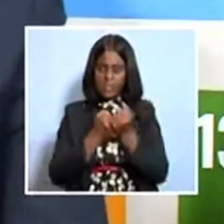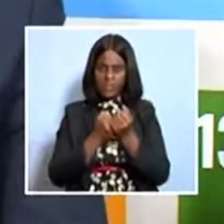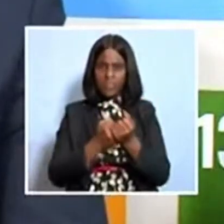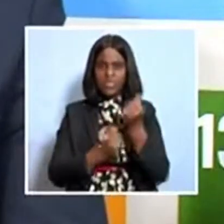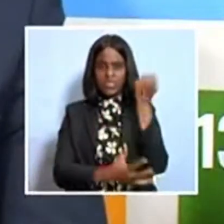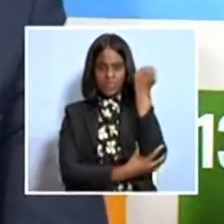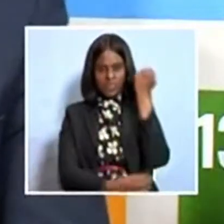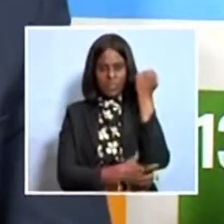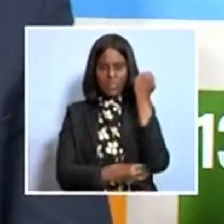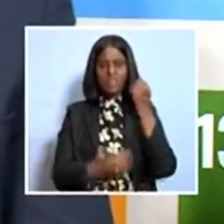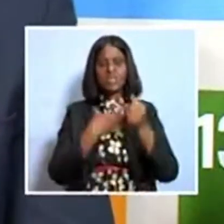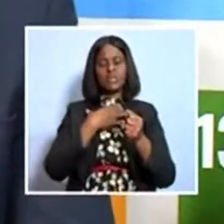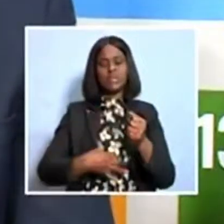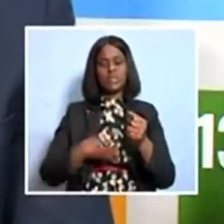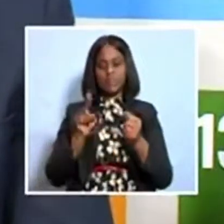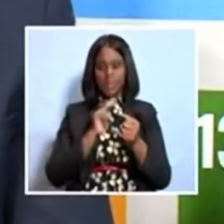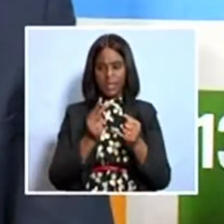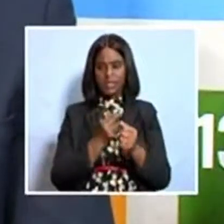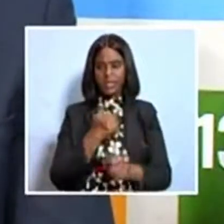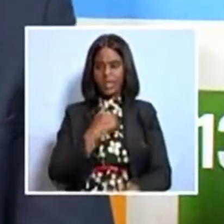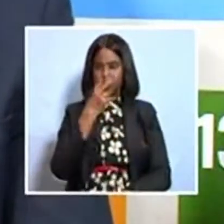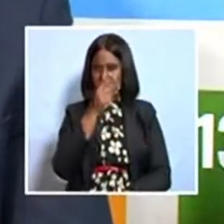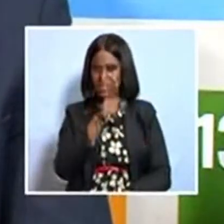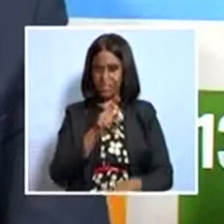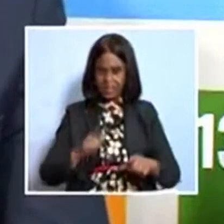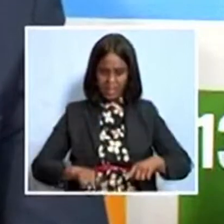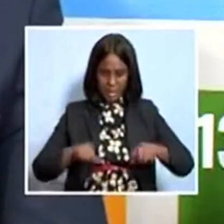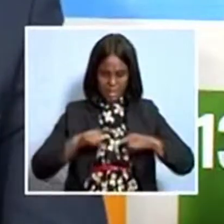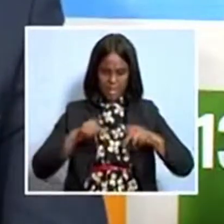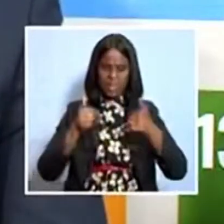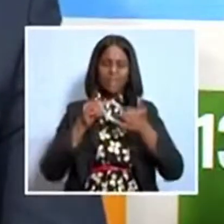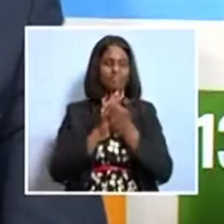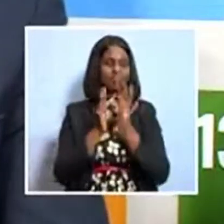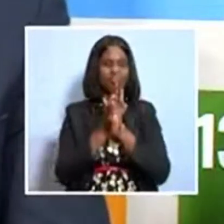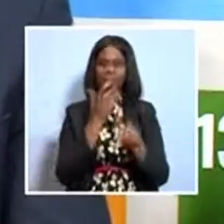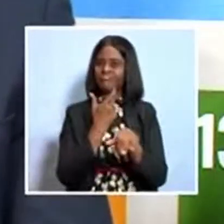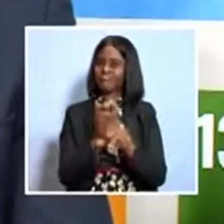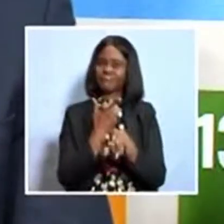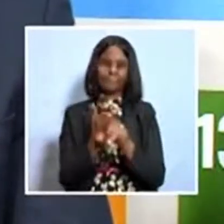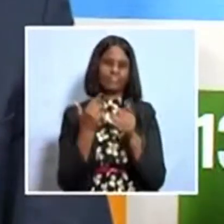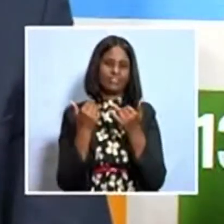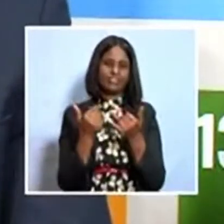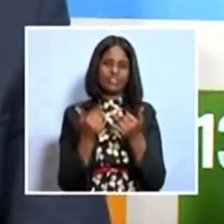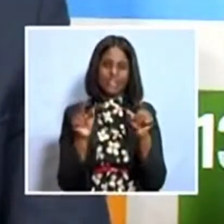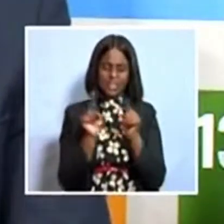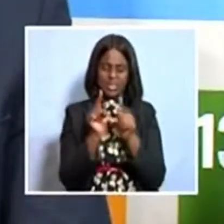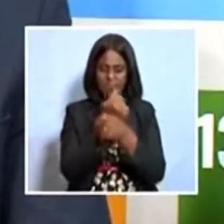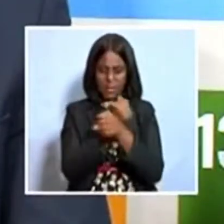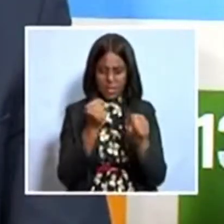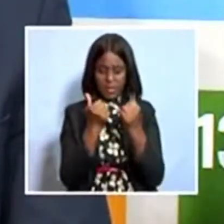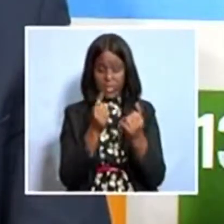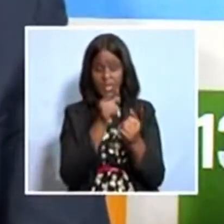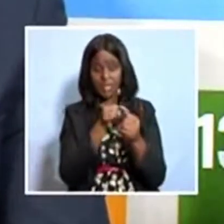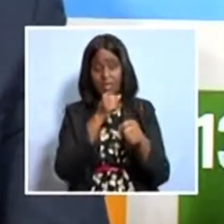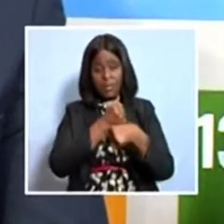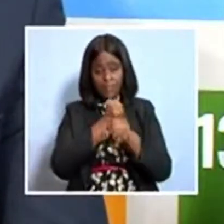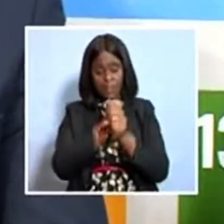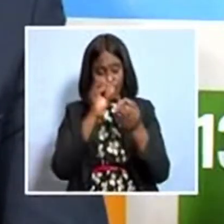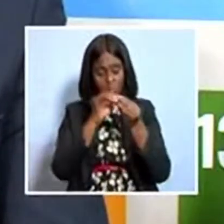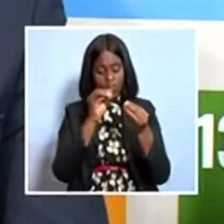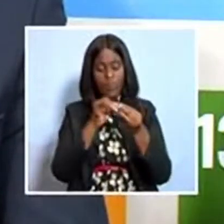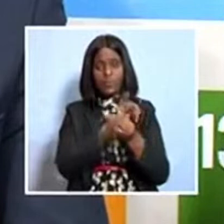reduction. And we are seeing that the cost of living is going higher and higher. And the solution here is to create more